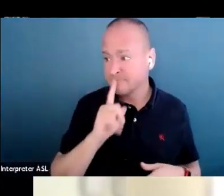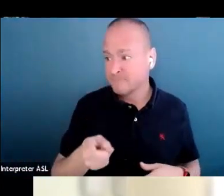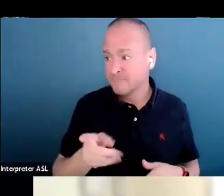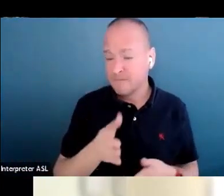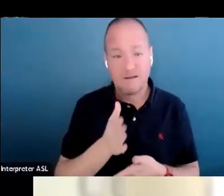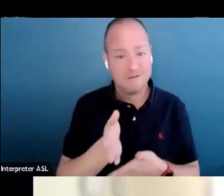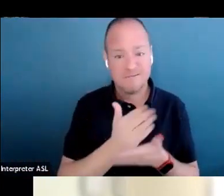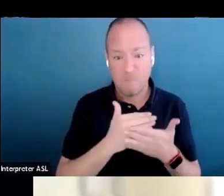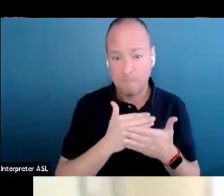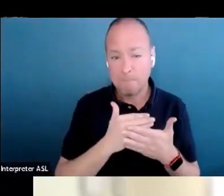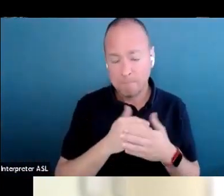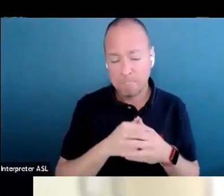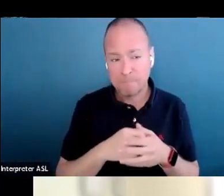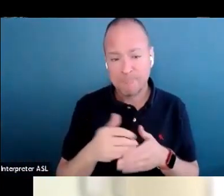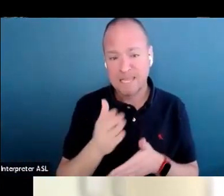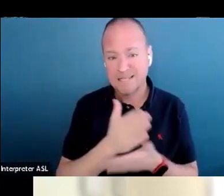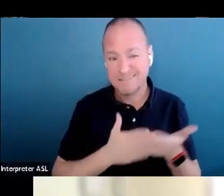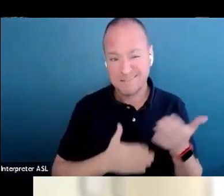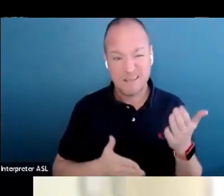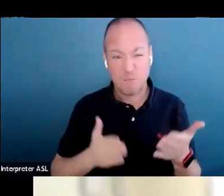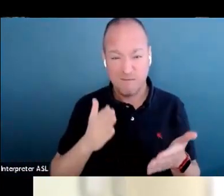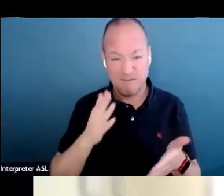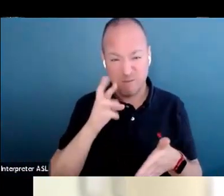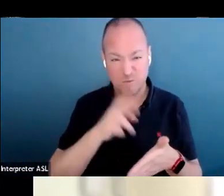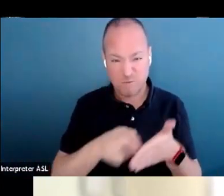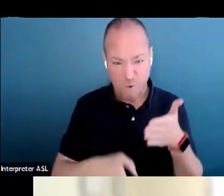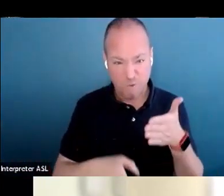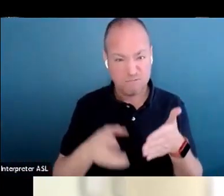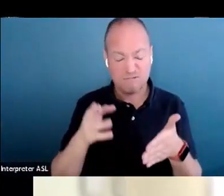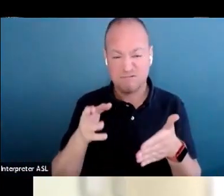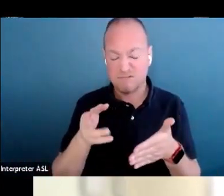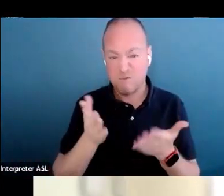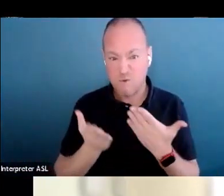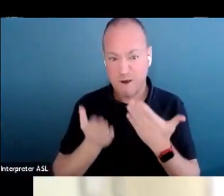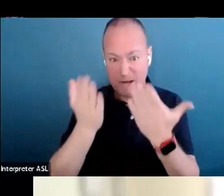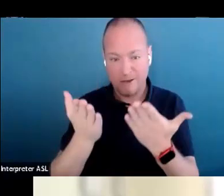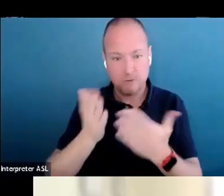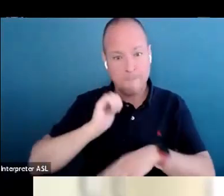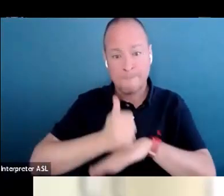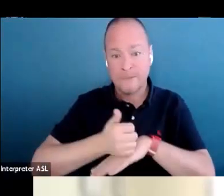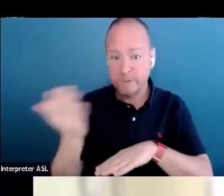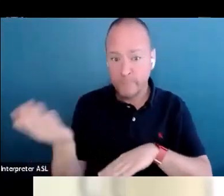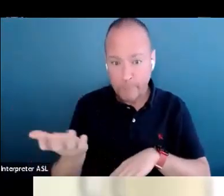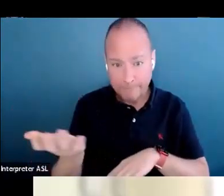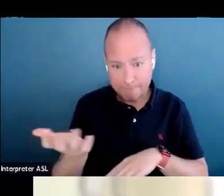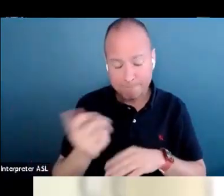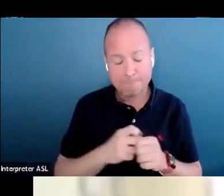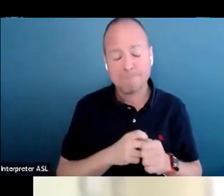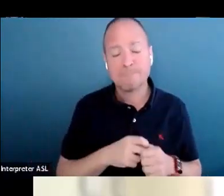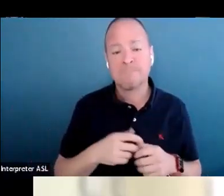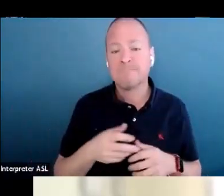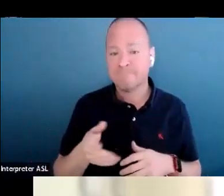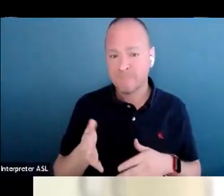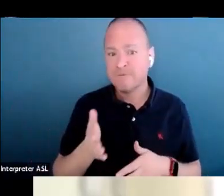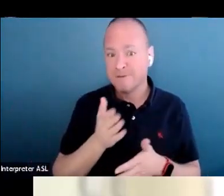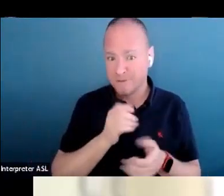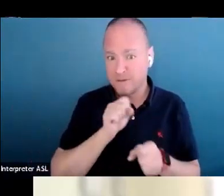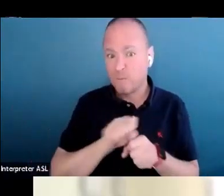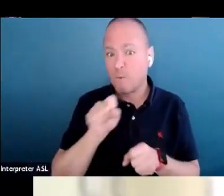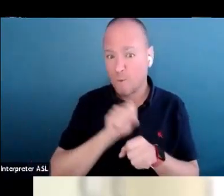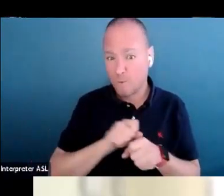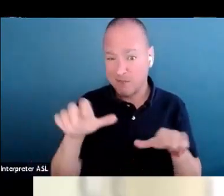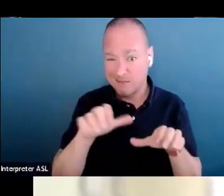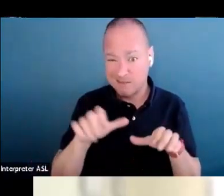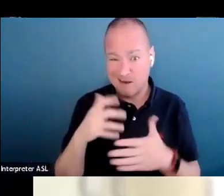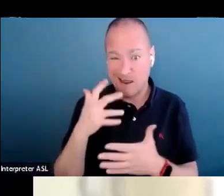the findings and recommendations we have are actually based on some work that was done